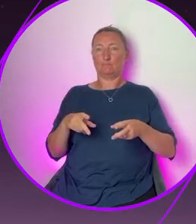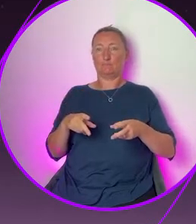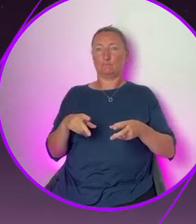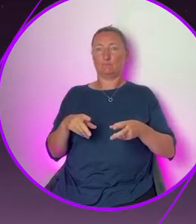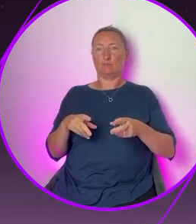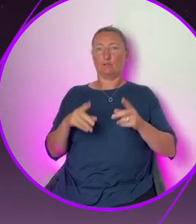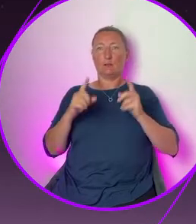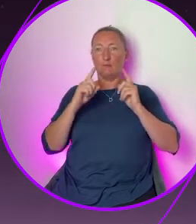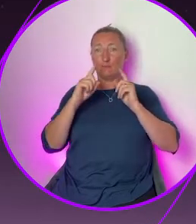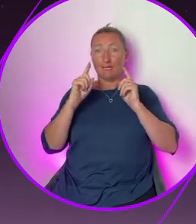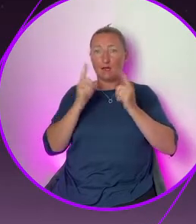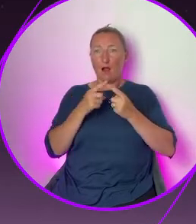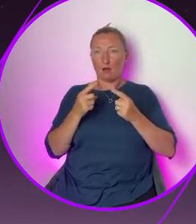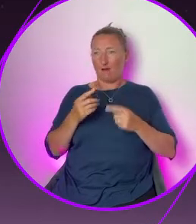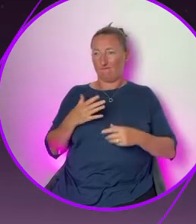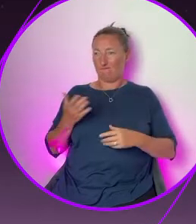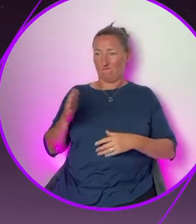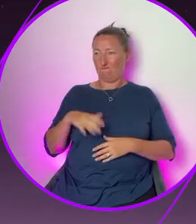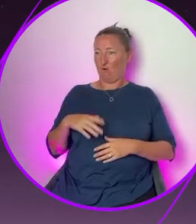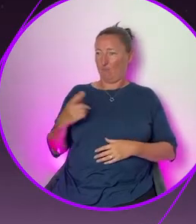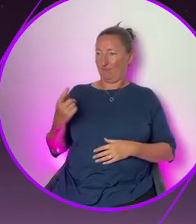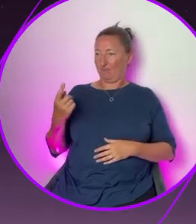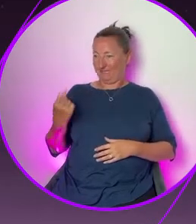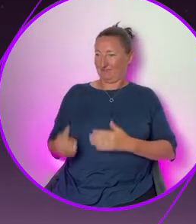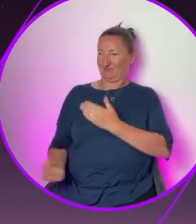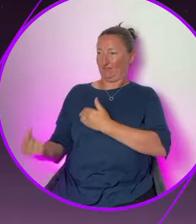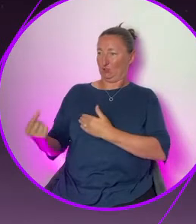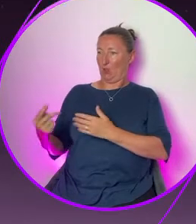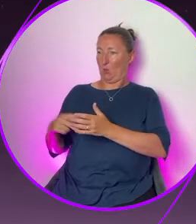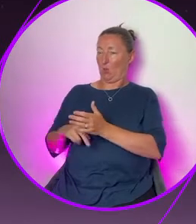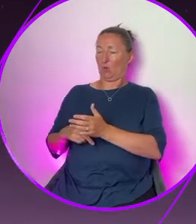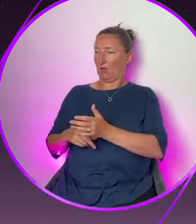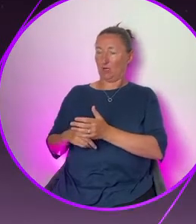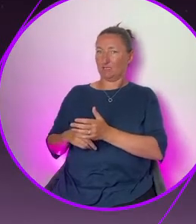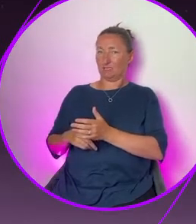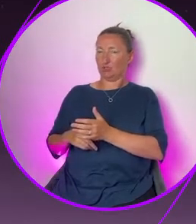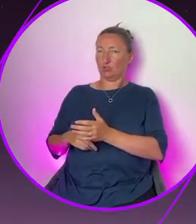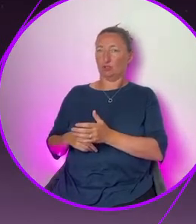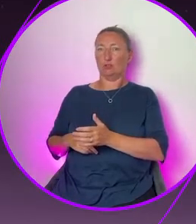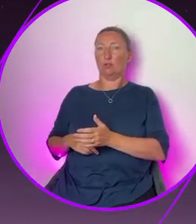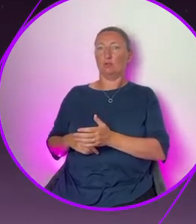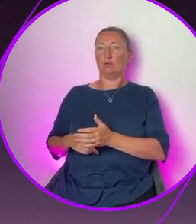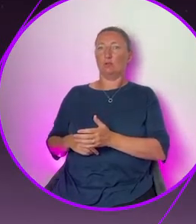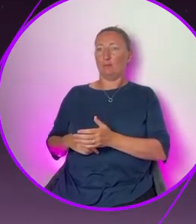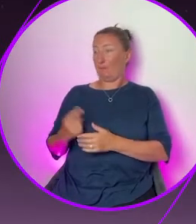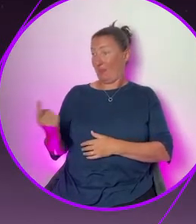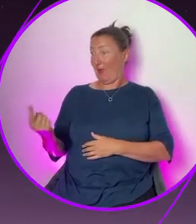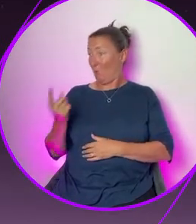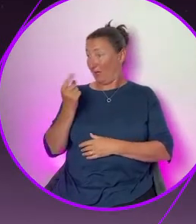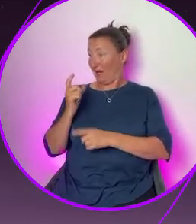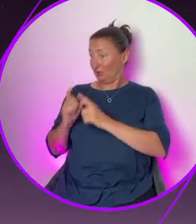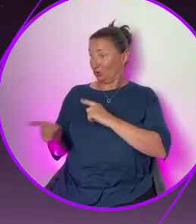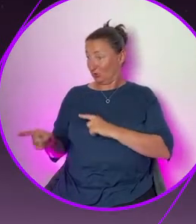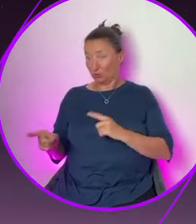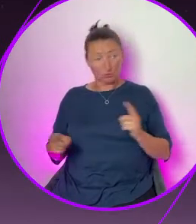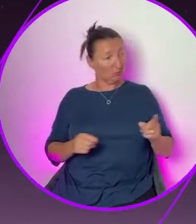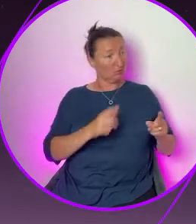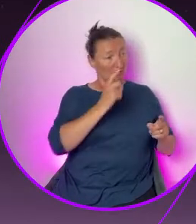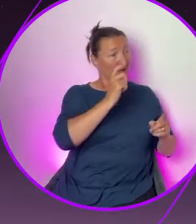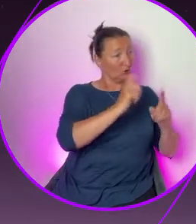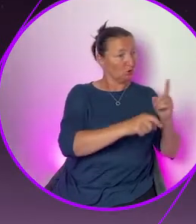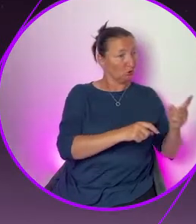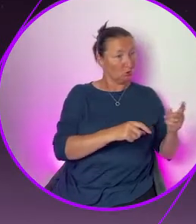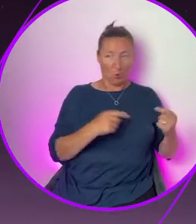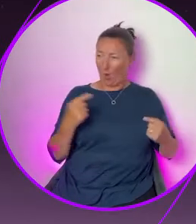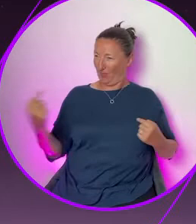stem from the initiation of individual organizations, or let's say the only organizations that be able to initiate this on